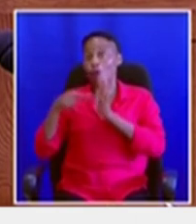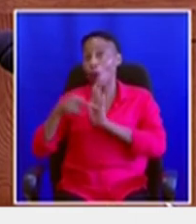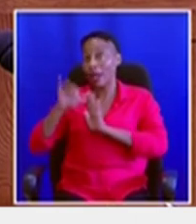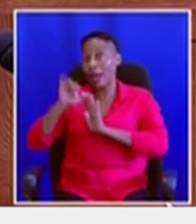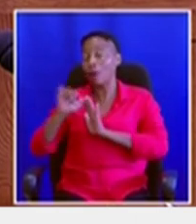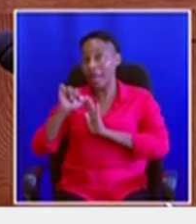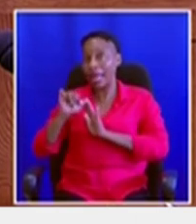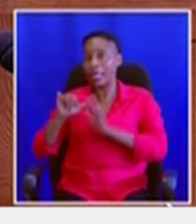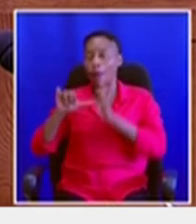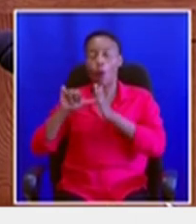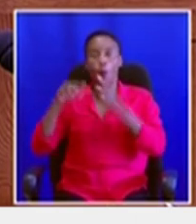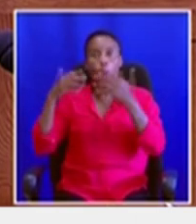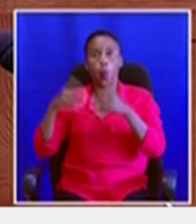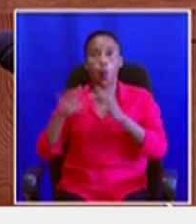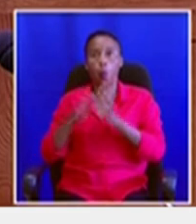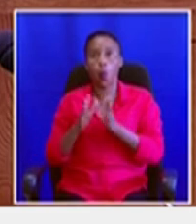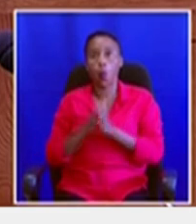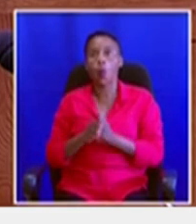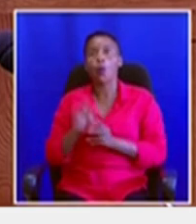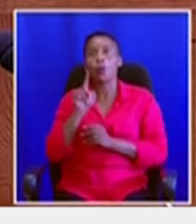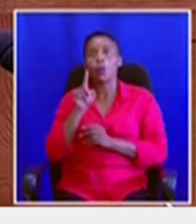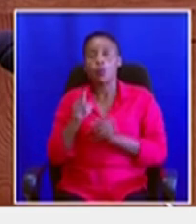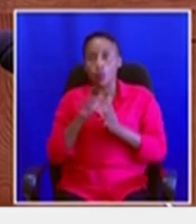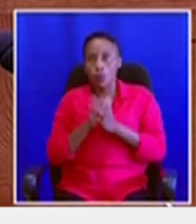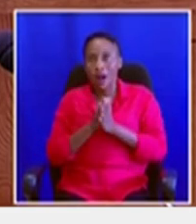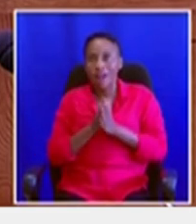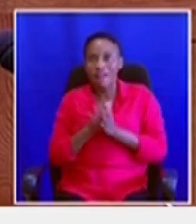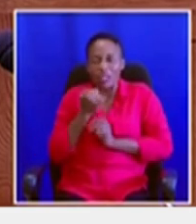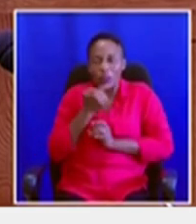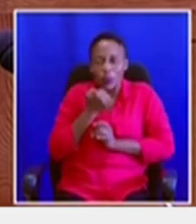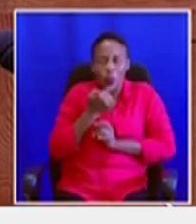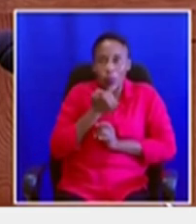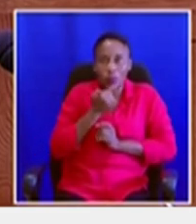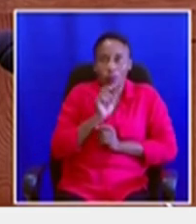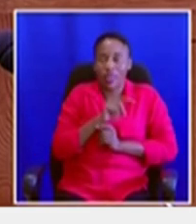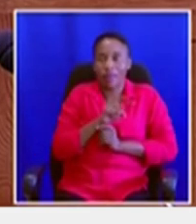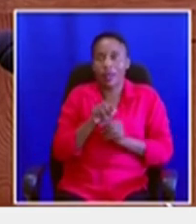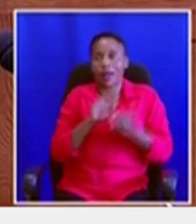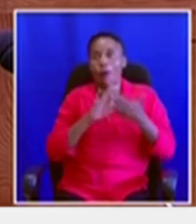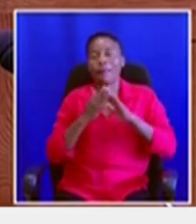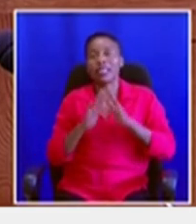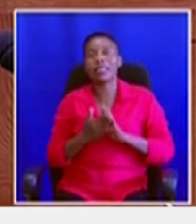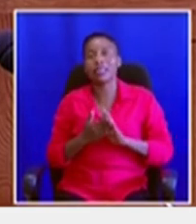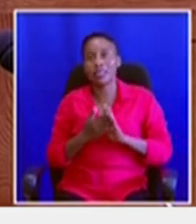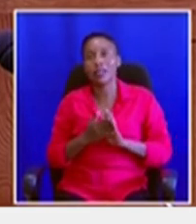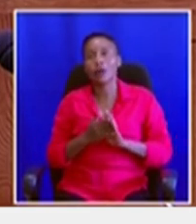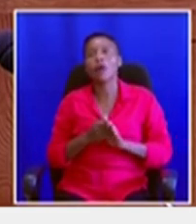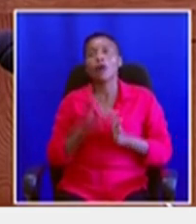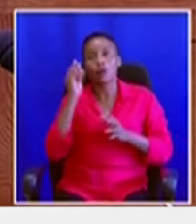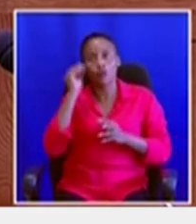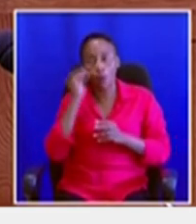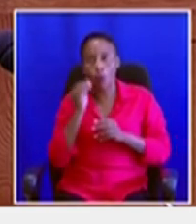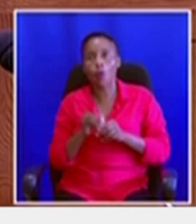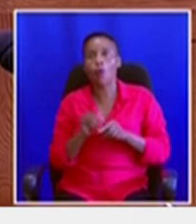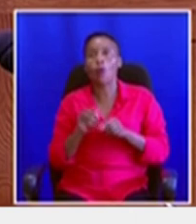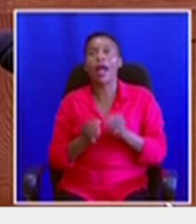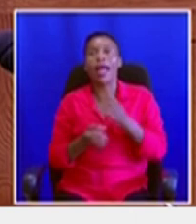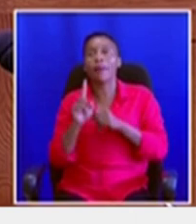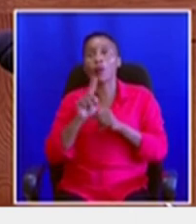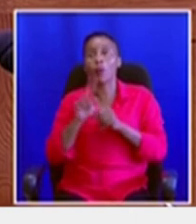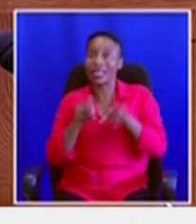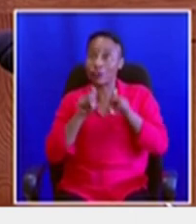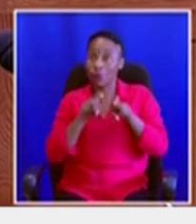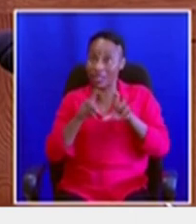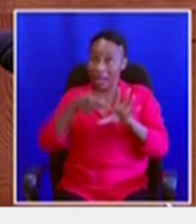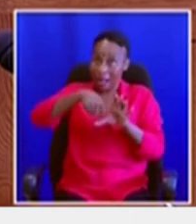the foremost. You stand in the front line of what should happen amongst our people,